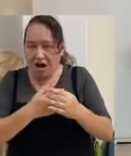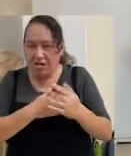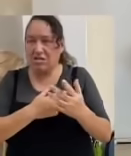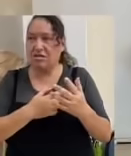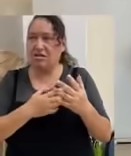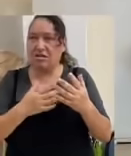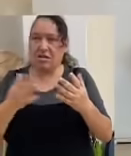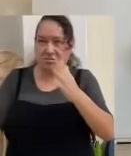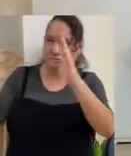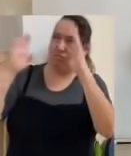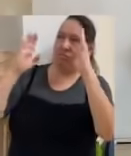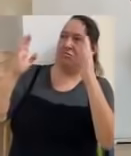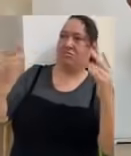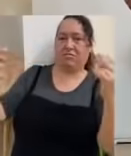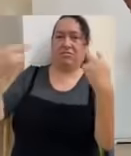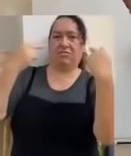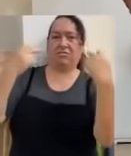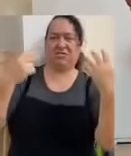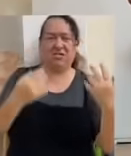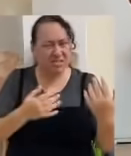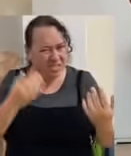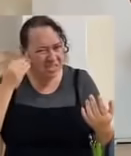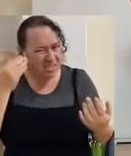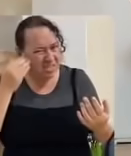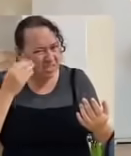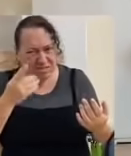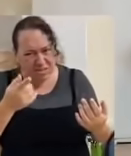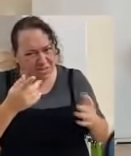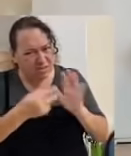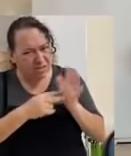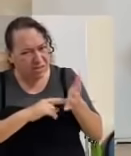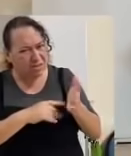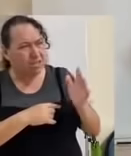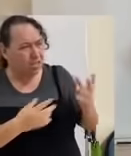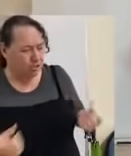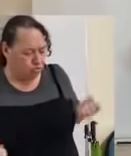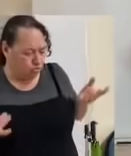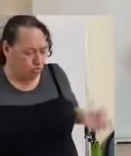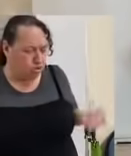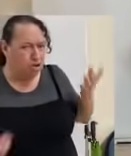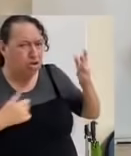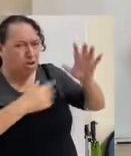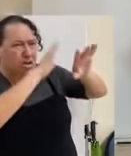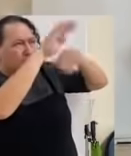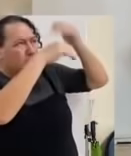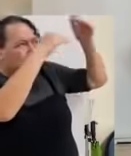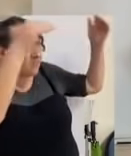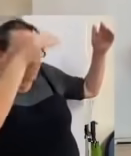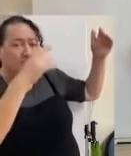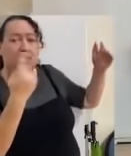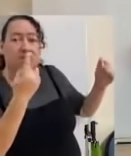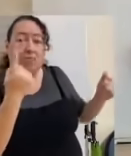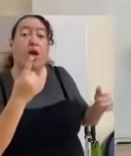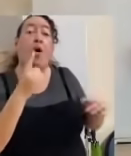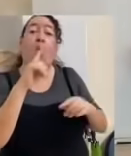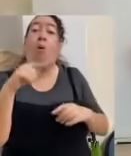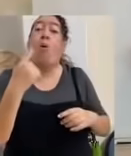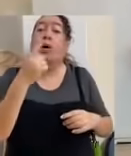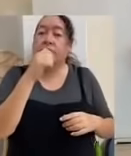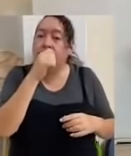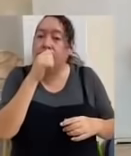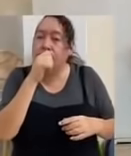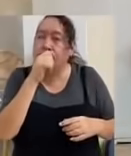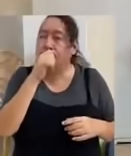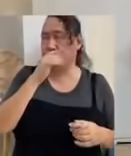attention. Do you understand what a treasure in heaven is? A treasure in heaven is something that only you and God